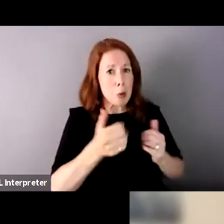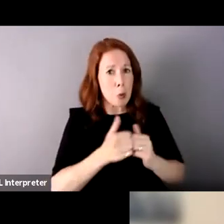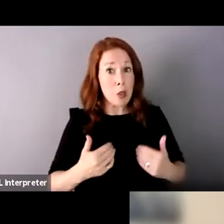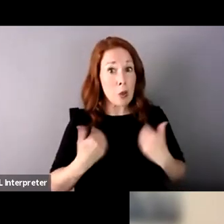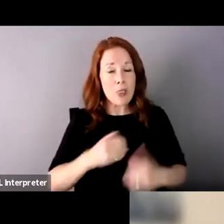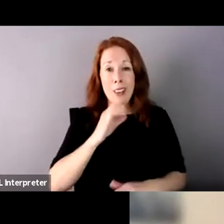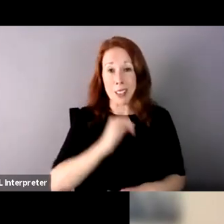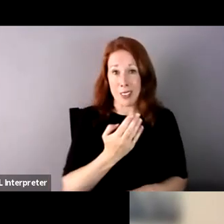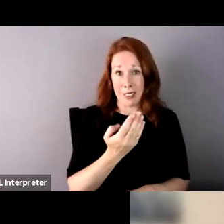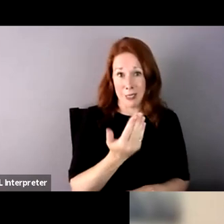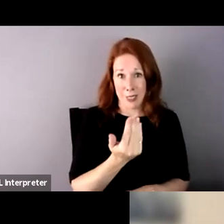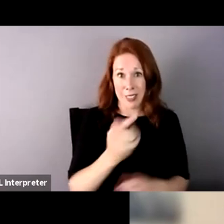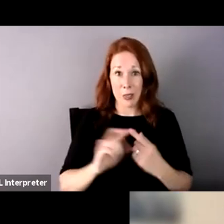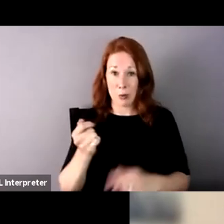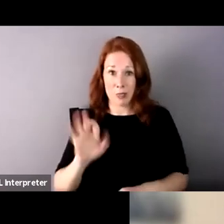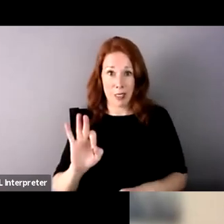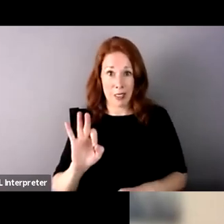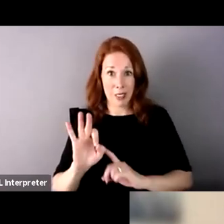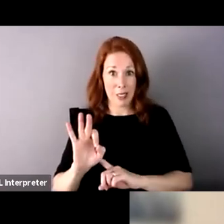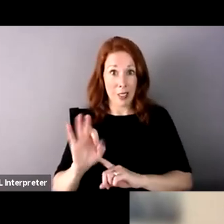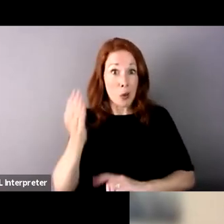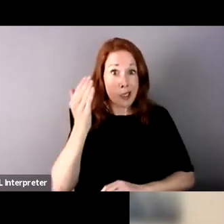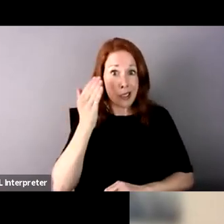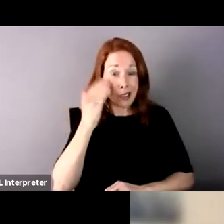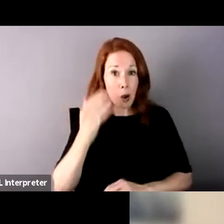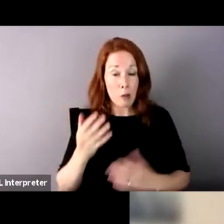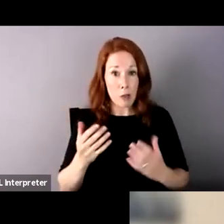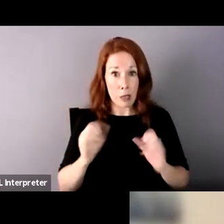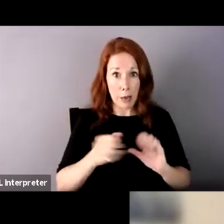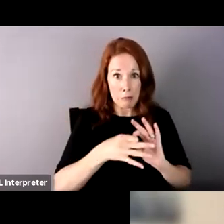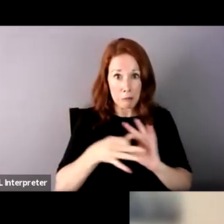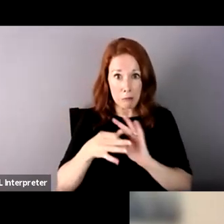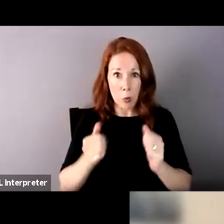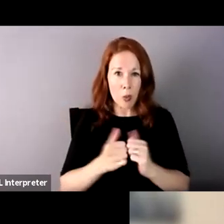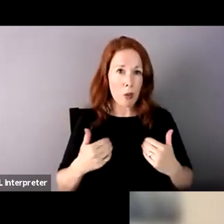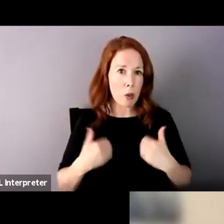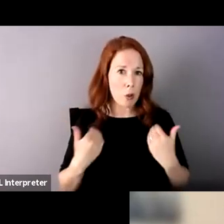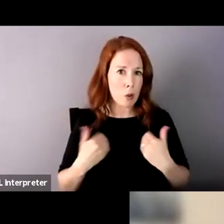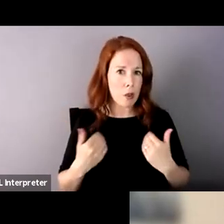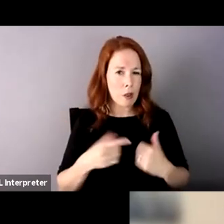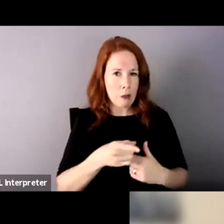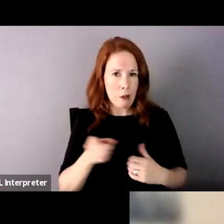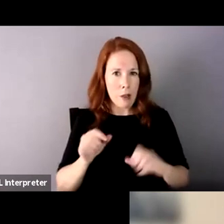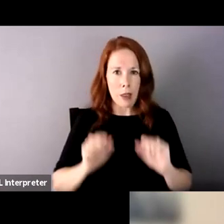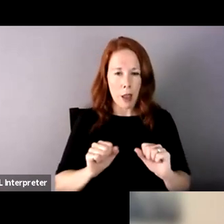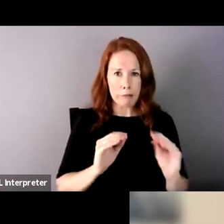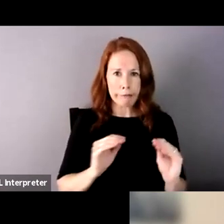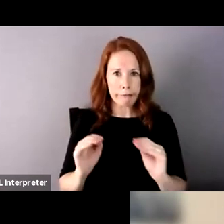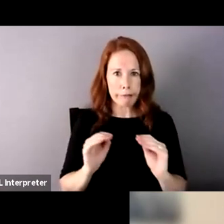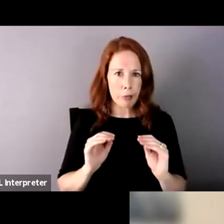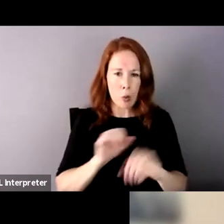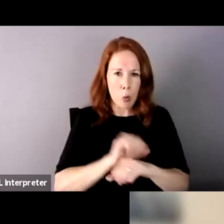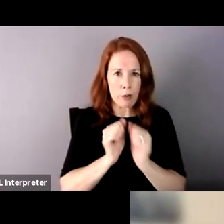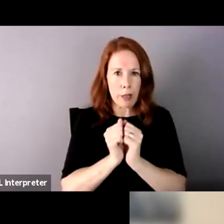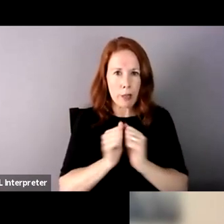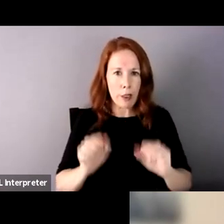15 to 19, because we know if we are able to connect with these youth at those young ages, that we're going to see